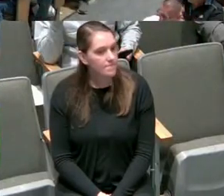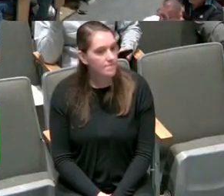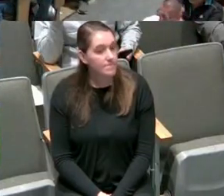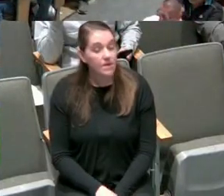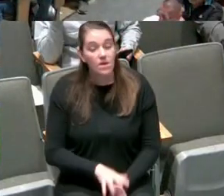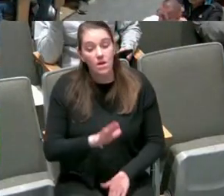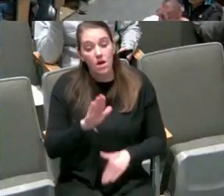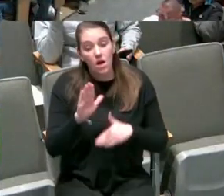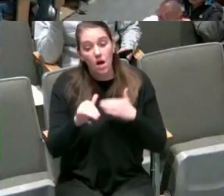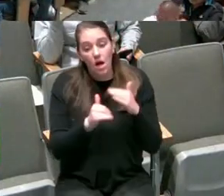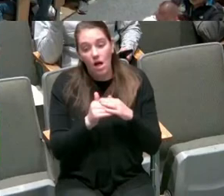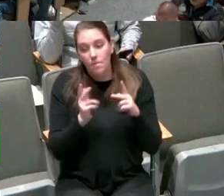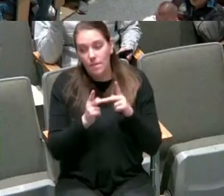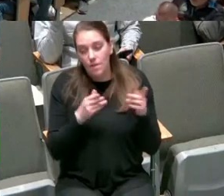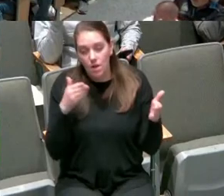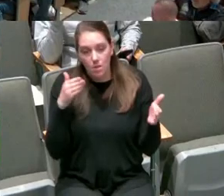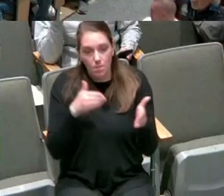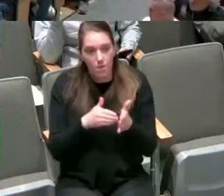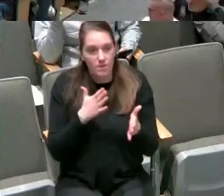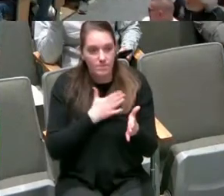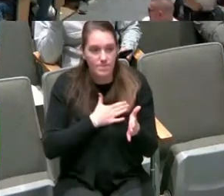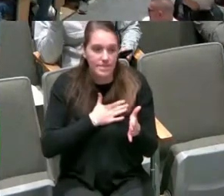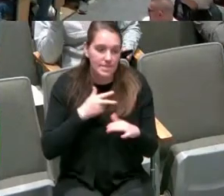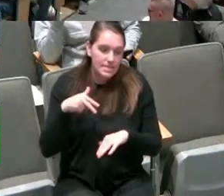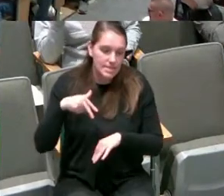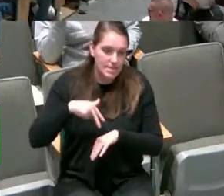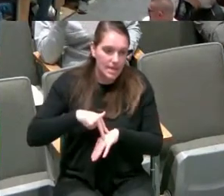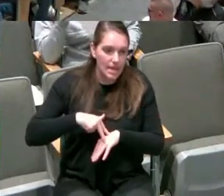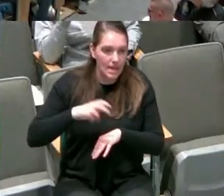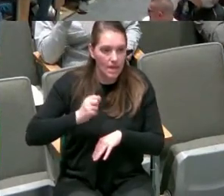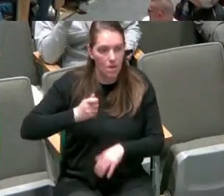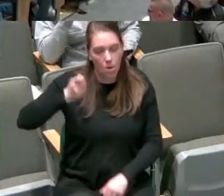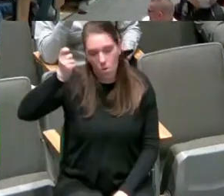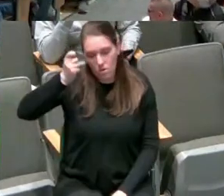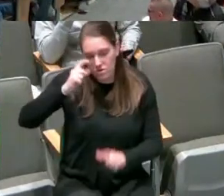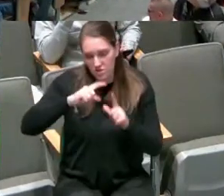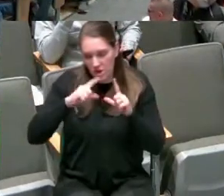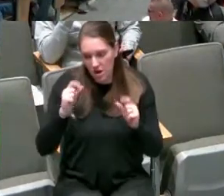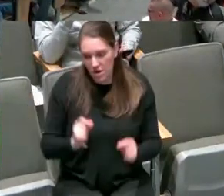all those opposed please stand and hold your card